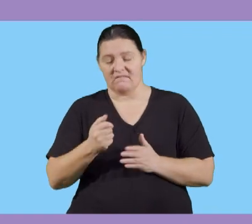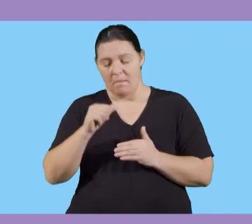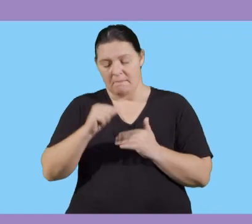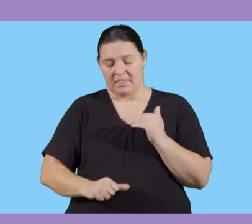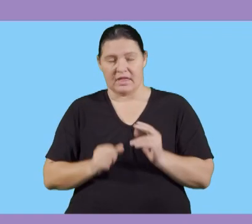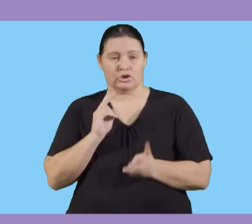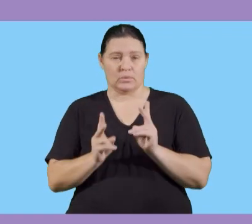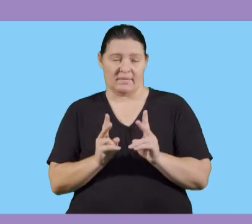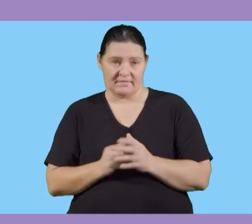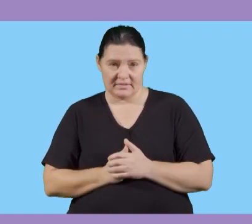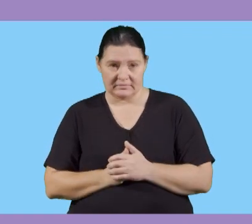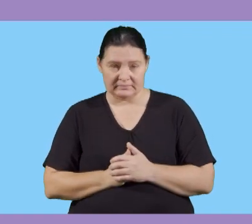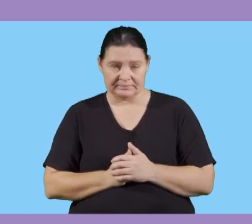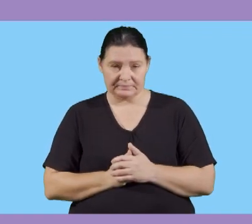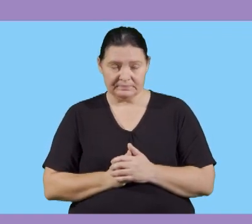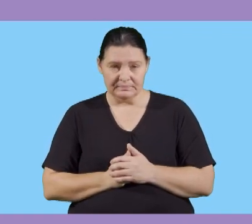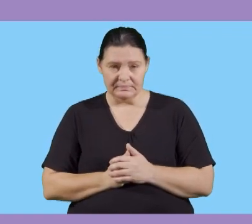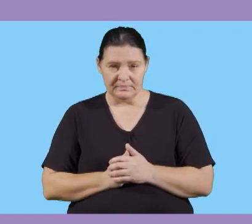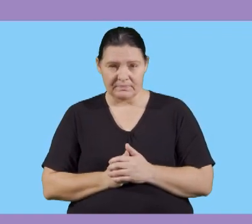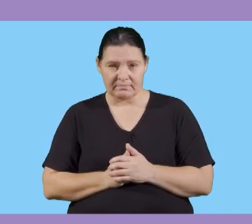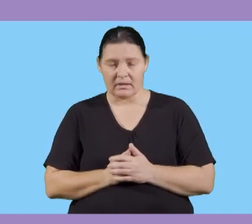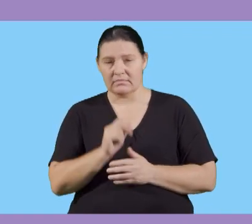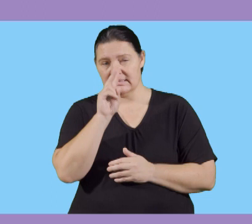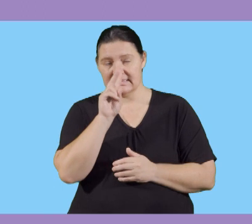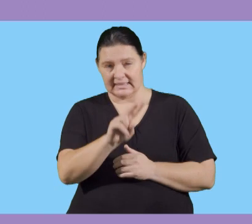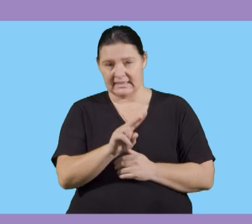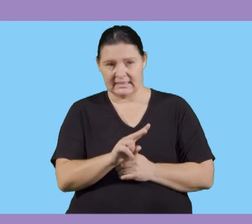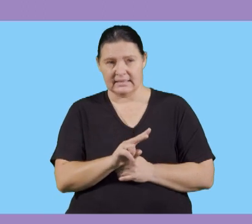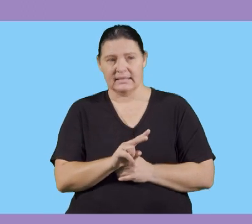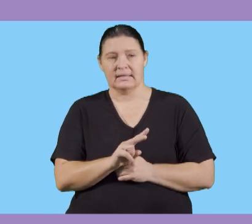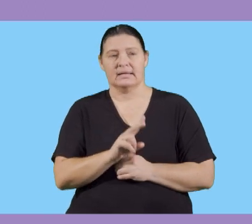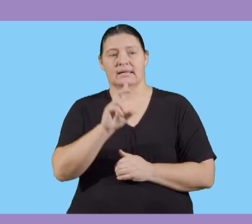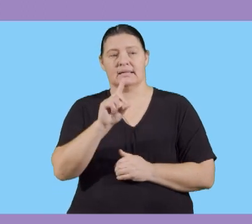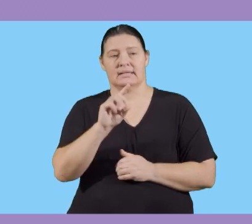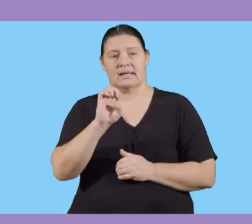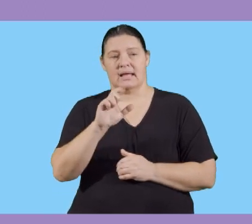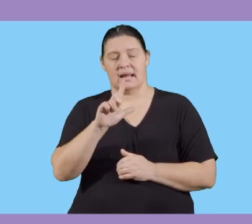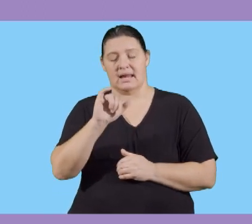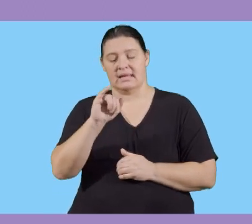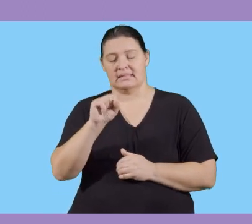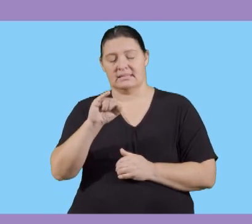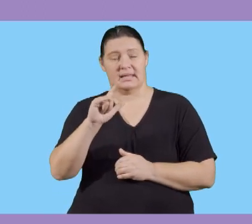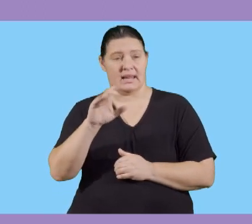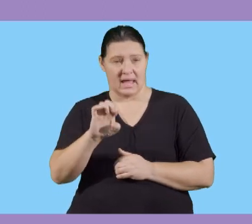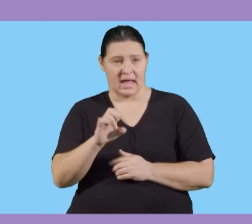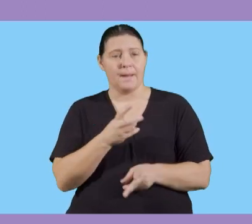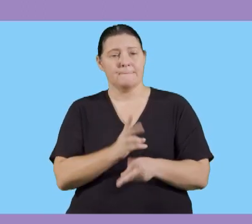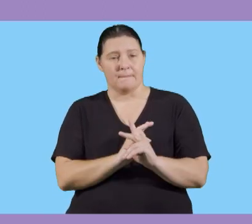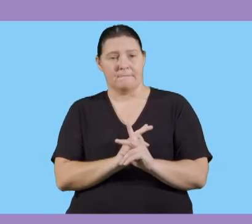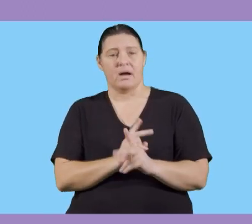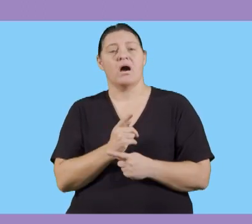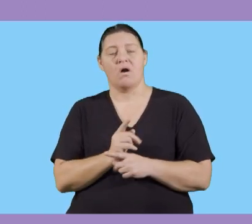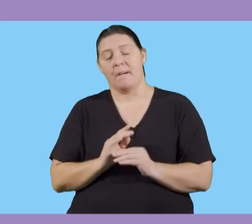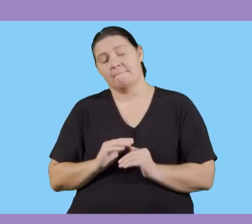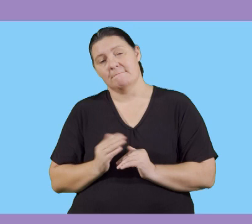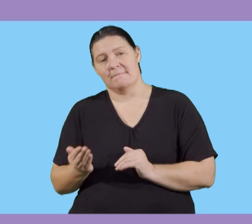12 months. Let's see what Delisile does with this hire purchase. So Delisile gets a loan for the remaining